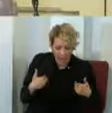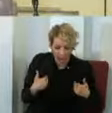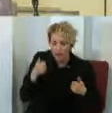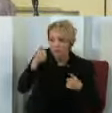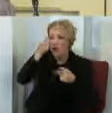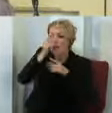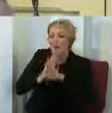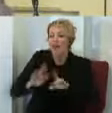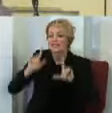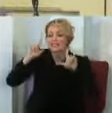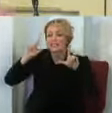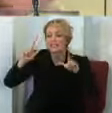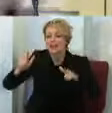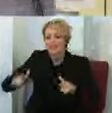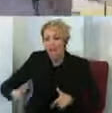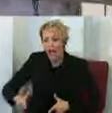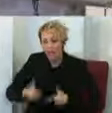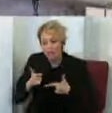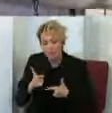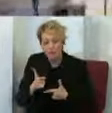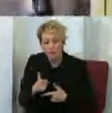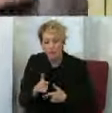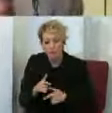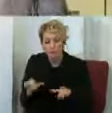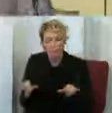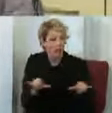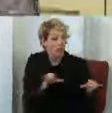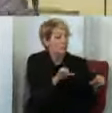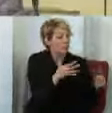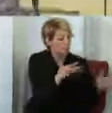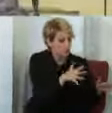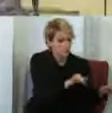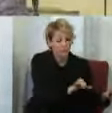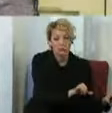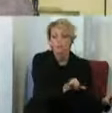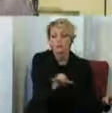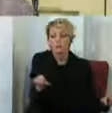life. And like he took the cup,